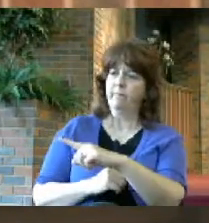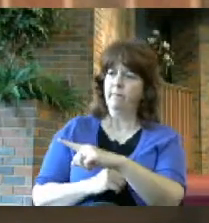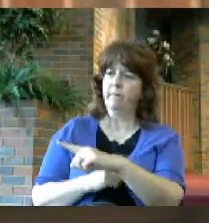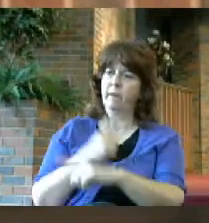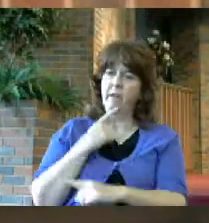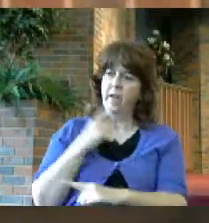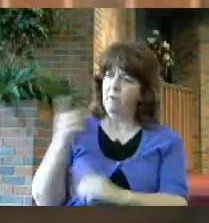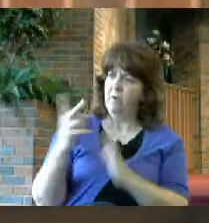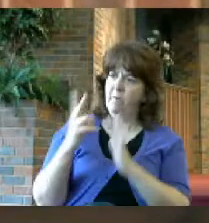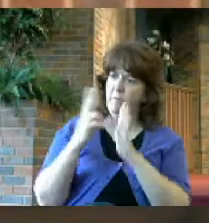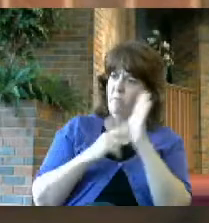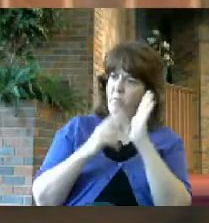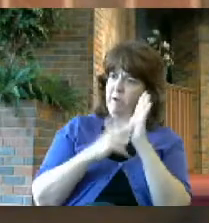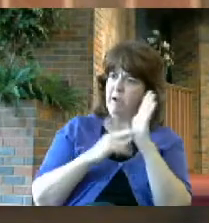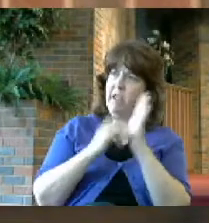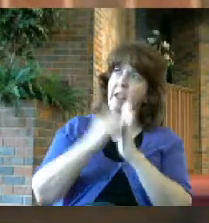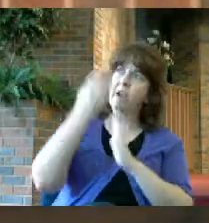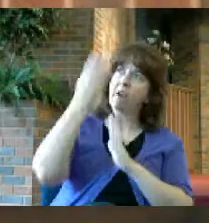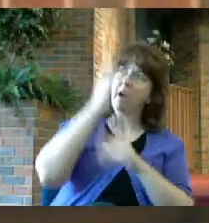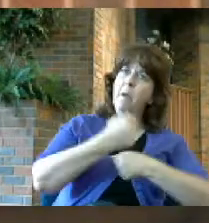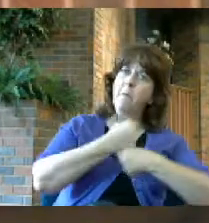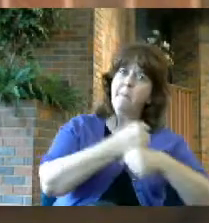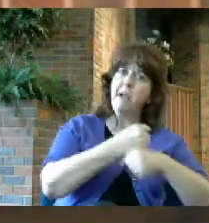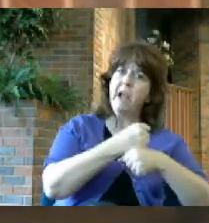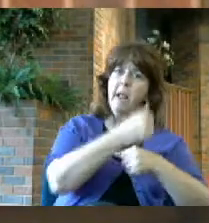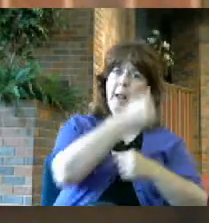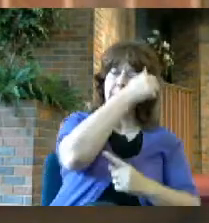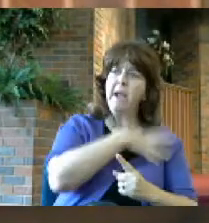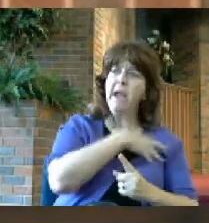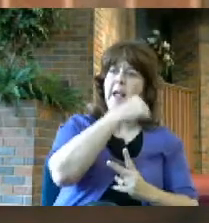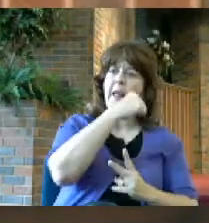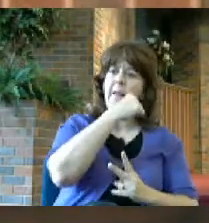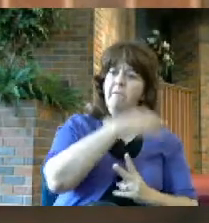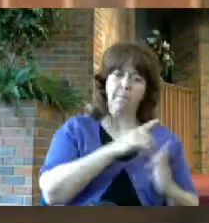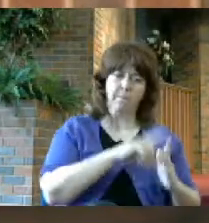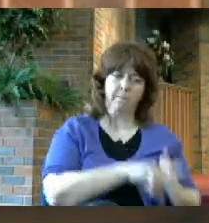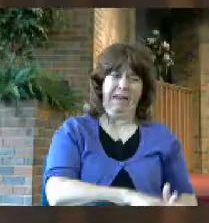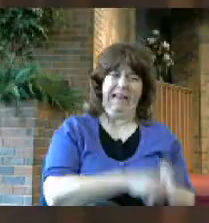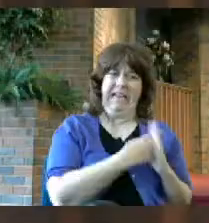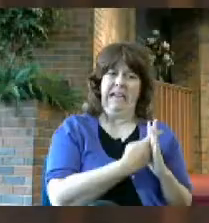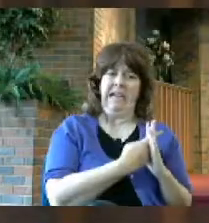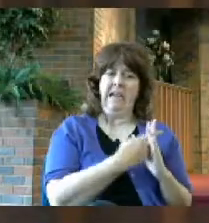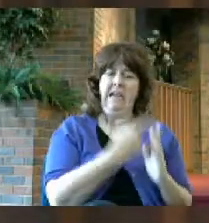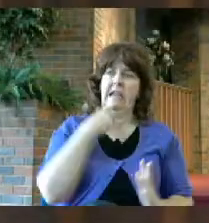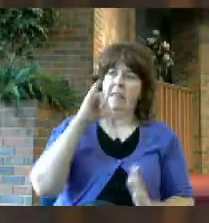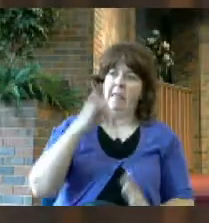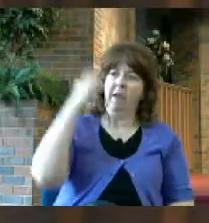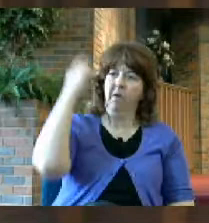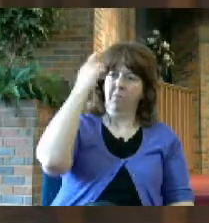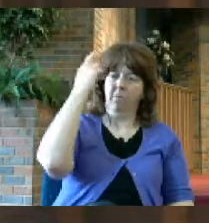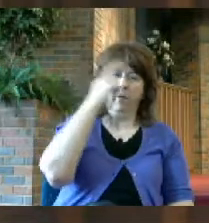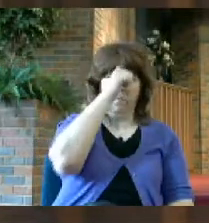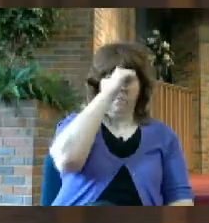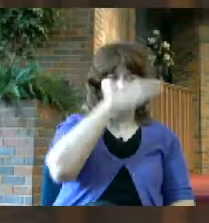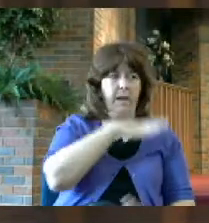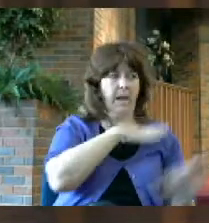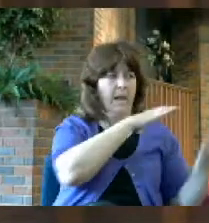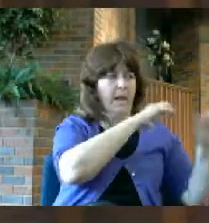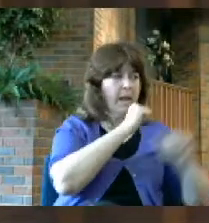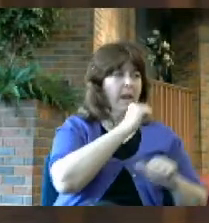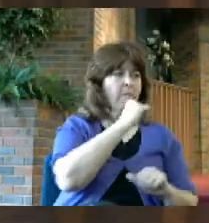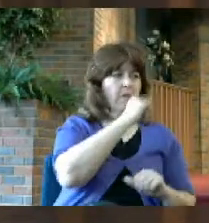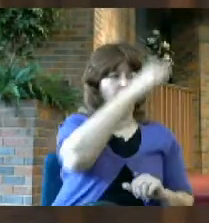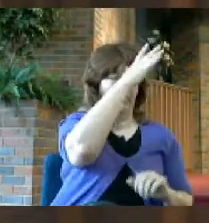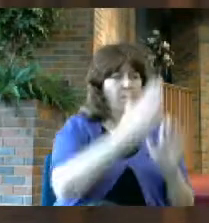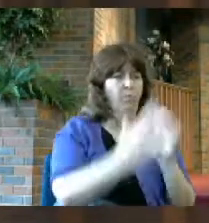beginning made them male and female, and said, for this reason a man shall leave his father and mother, be joined to his wife, and the two shall become one